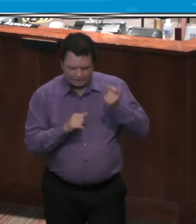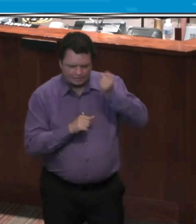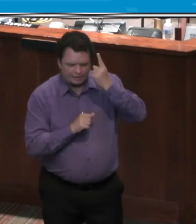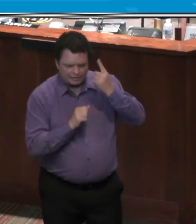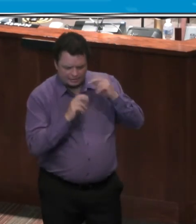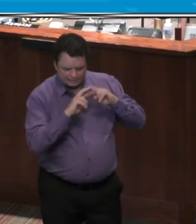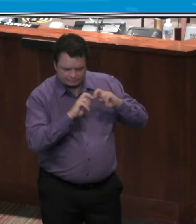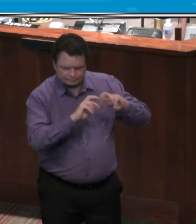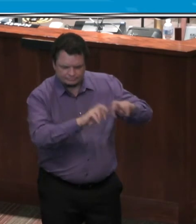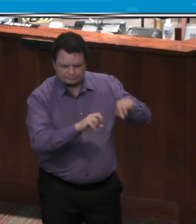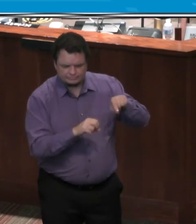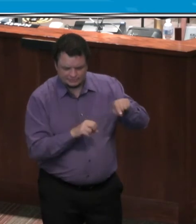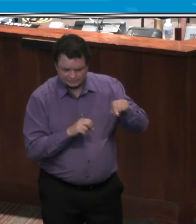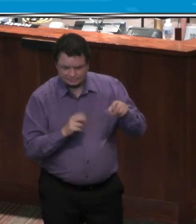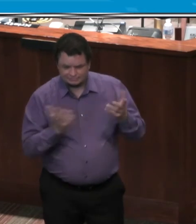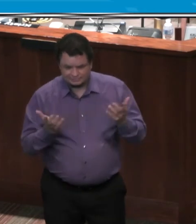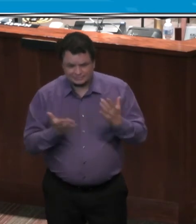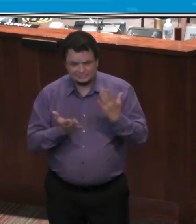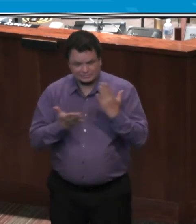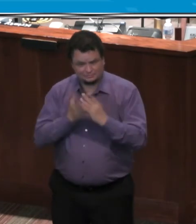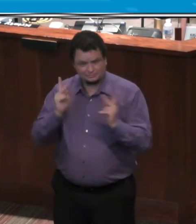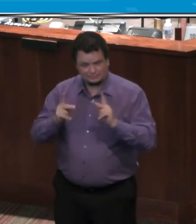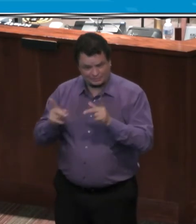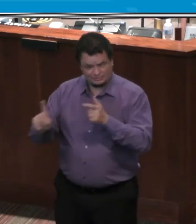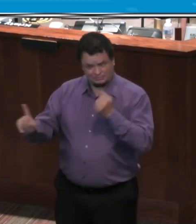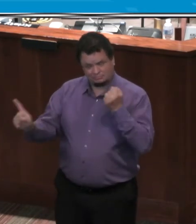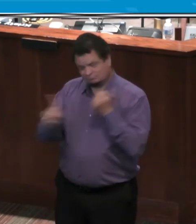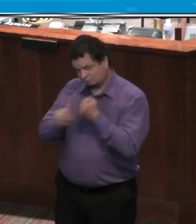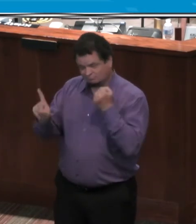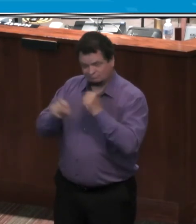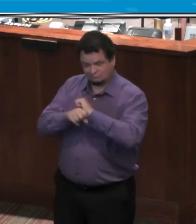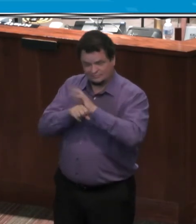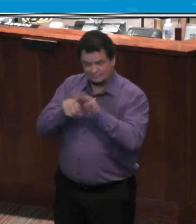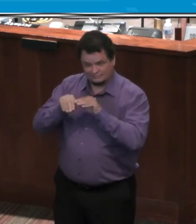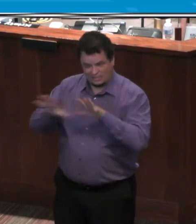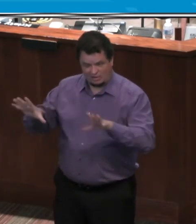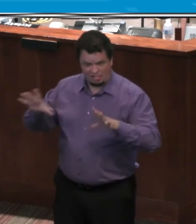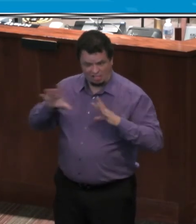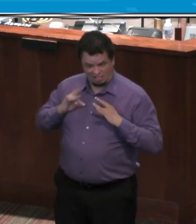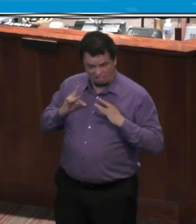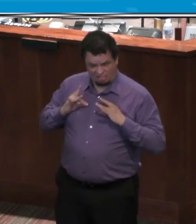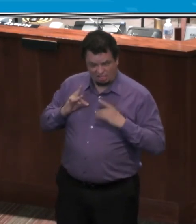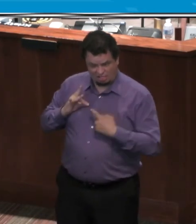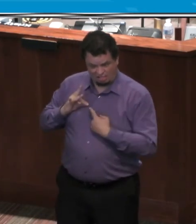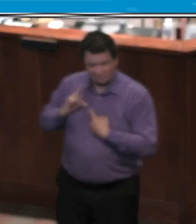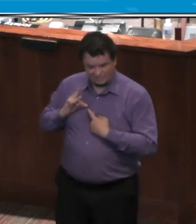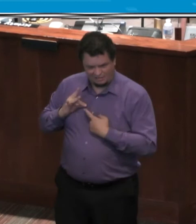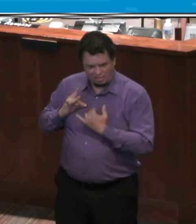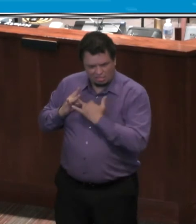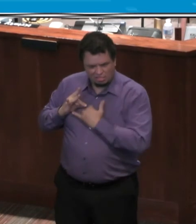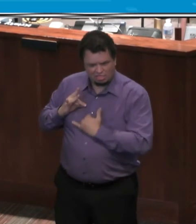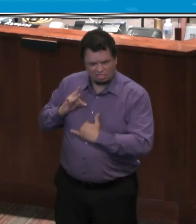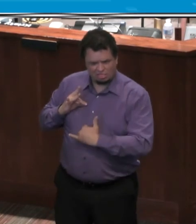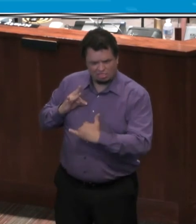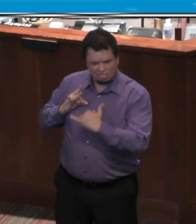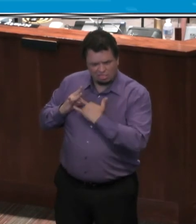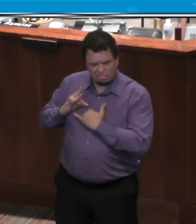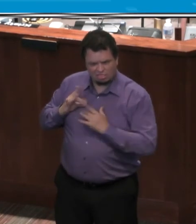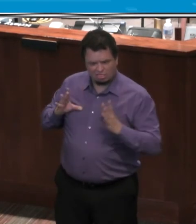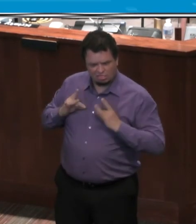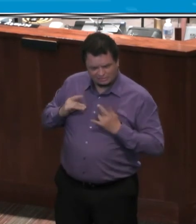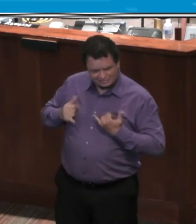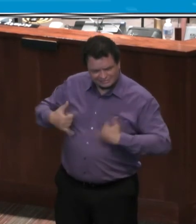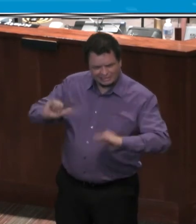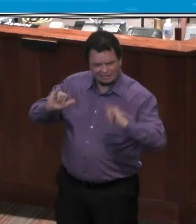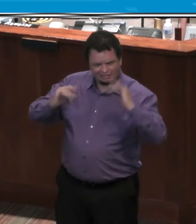longer-term effects. And of course, we don't know the longer-term effects of this disease since it's a novel disease. And I don't know if one of our physicians wants to